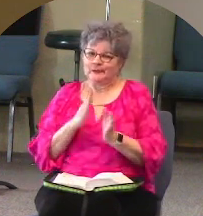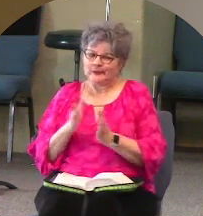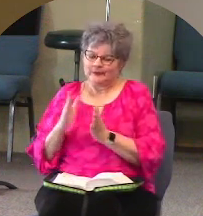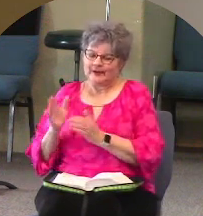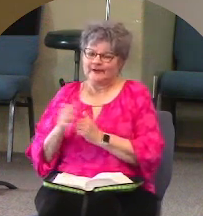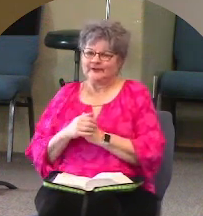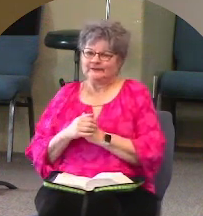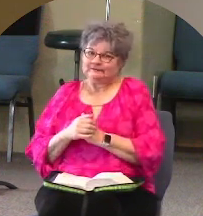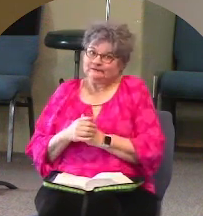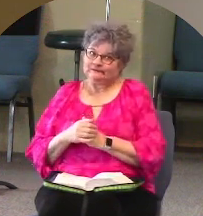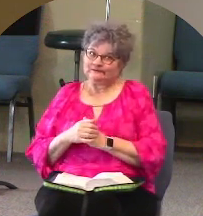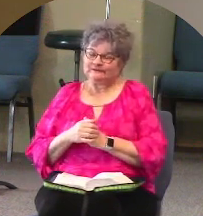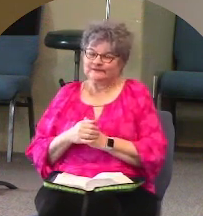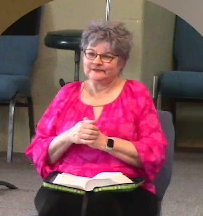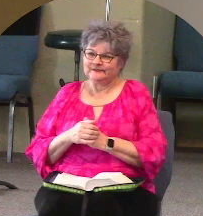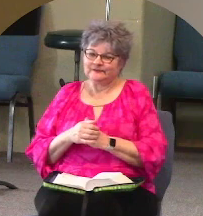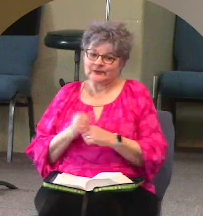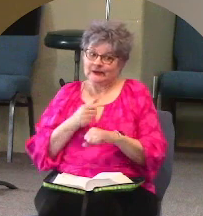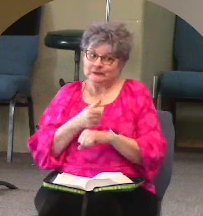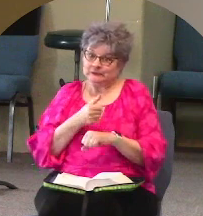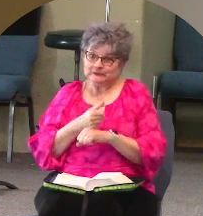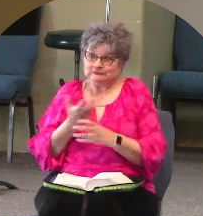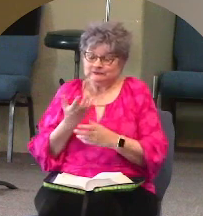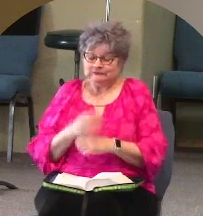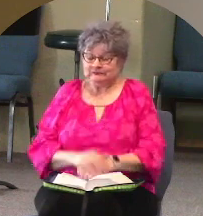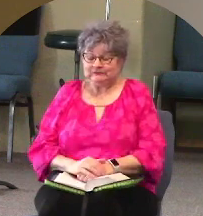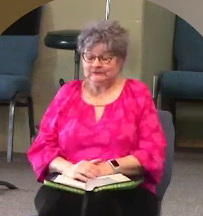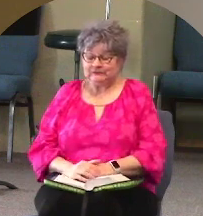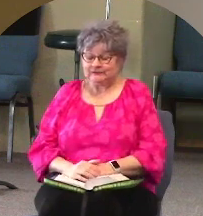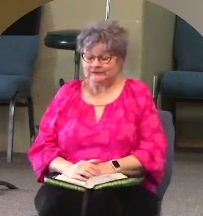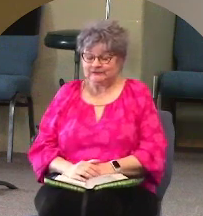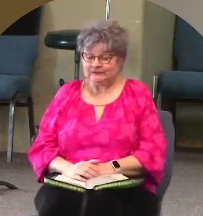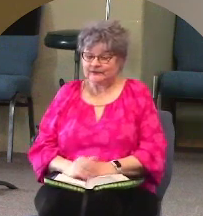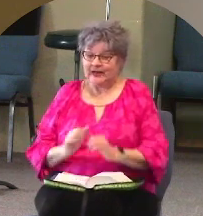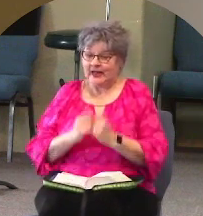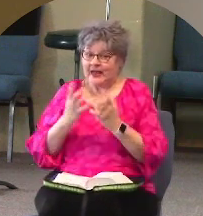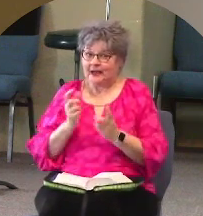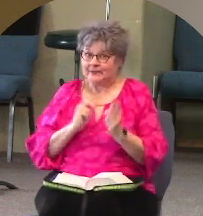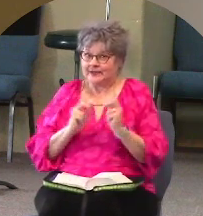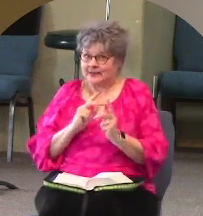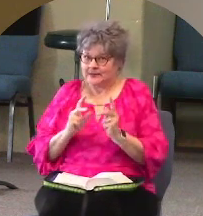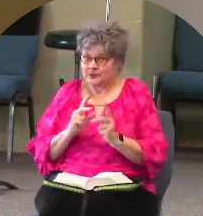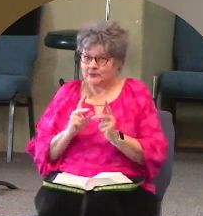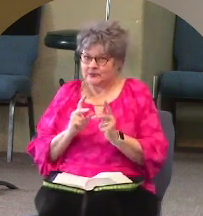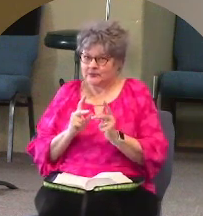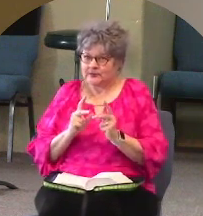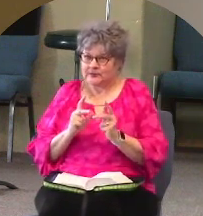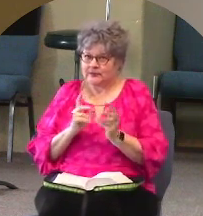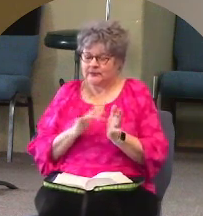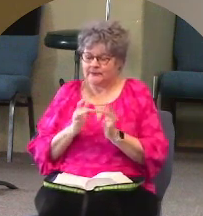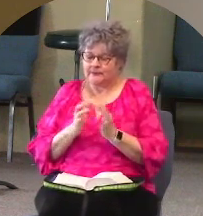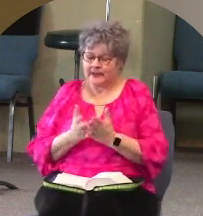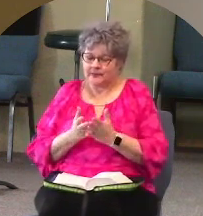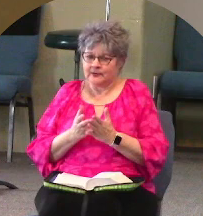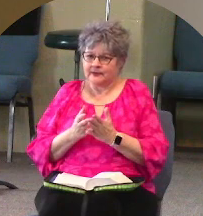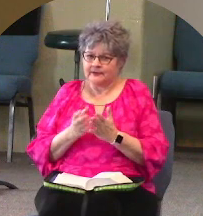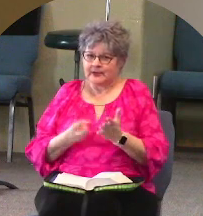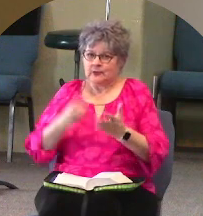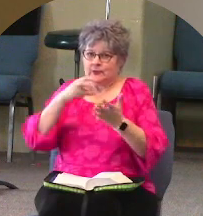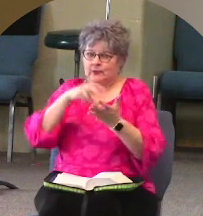Can't fault them, or I can't fault them. I mean, how many people biblically have been raised from the dead?